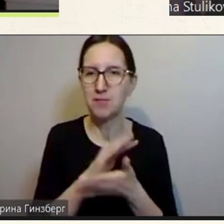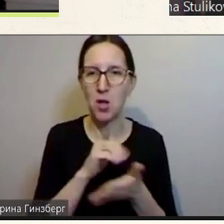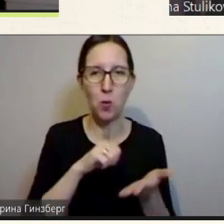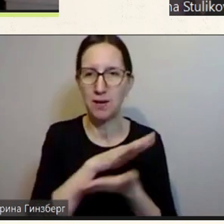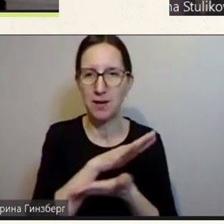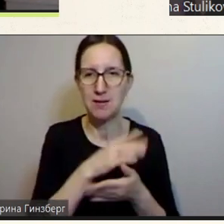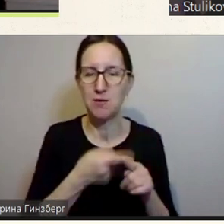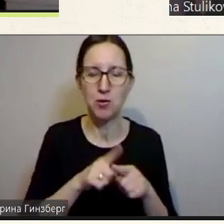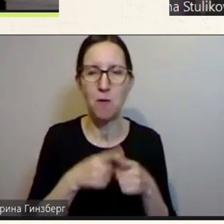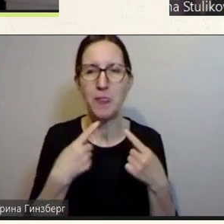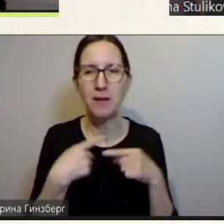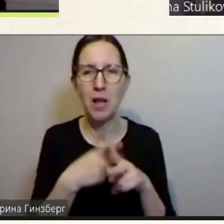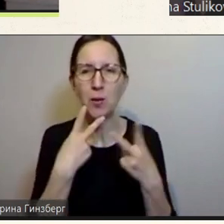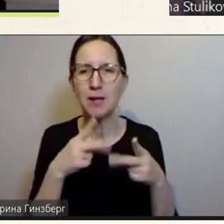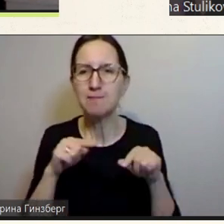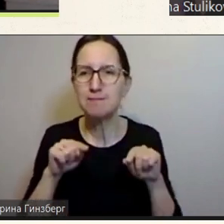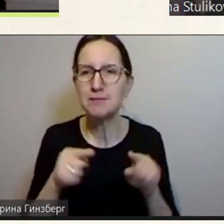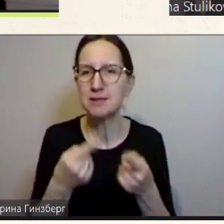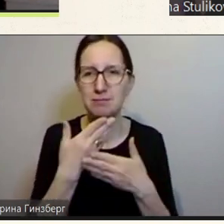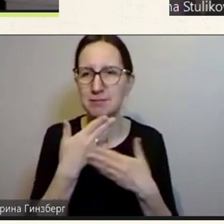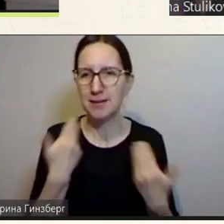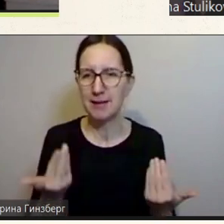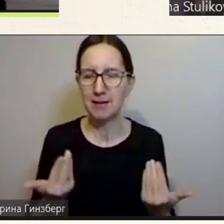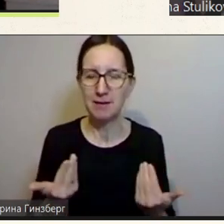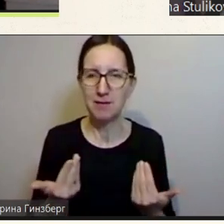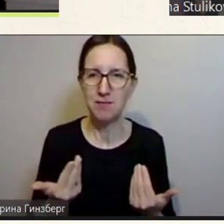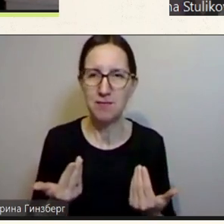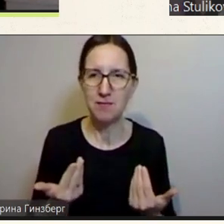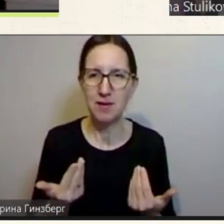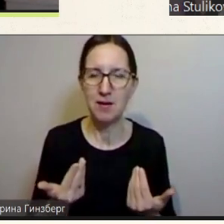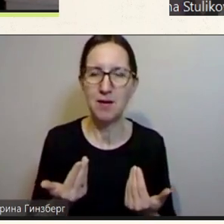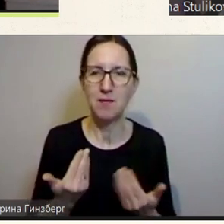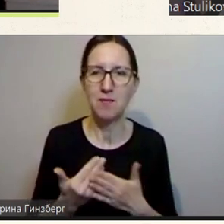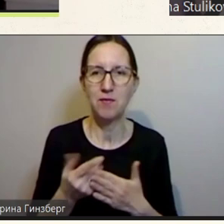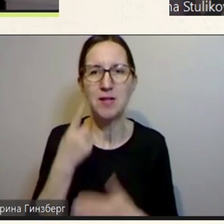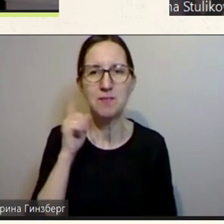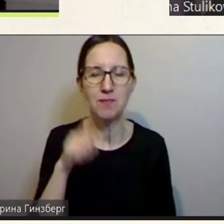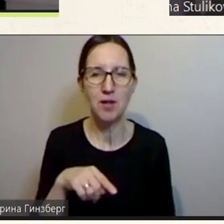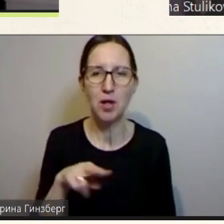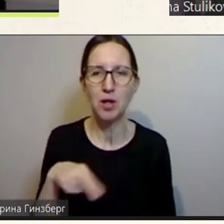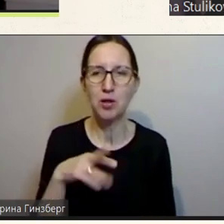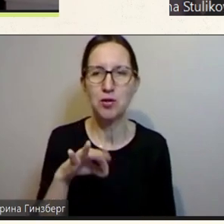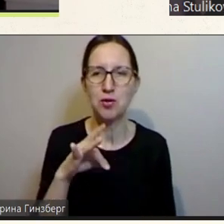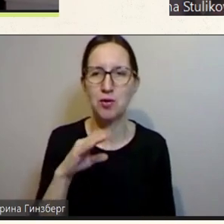back on filming something because the technology was not good enough.